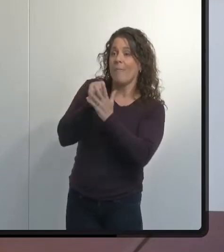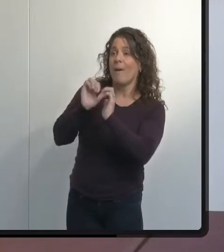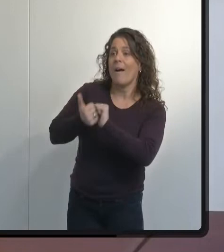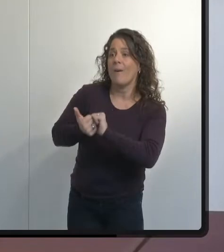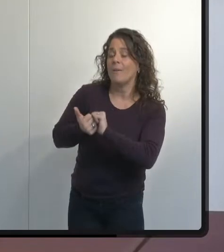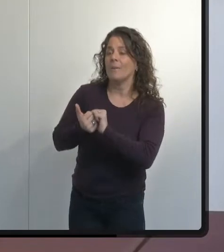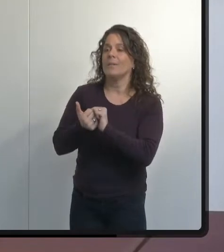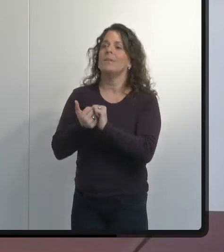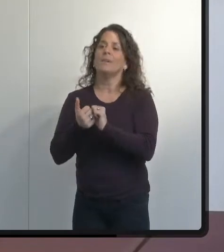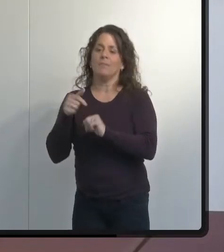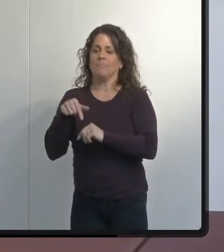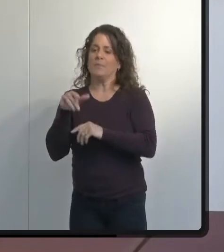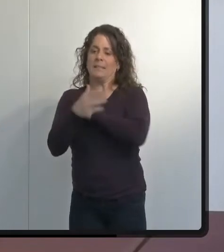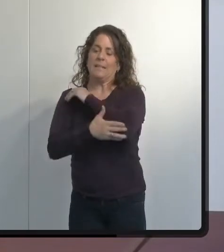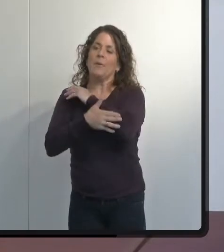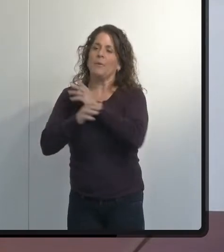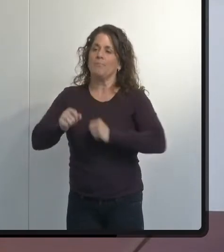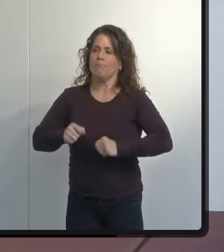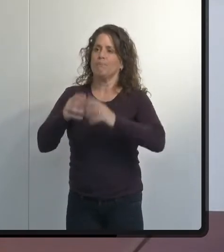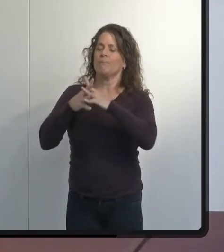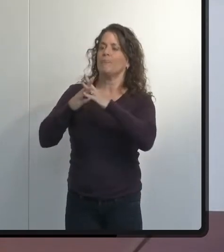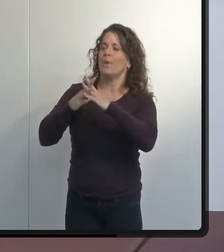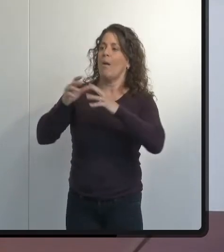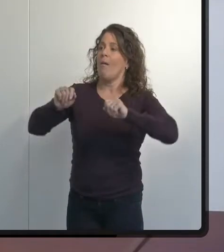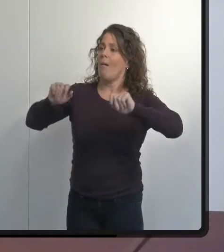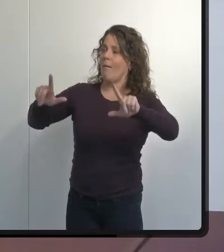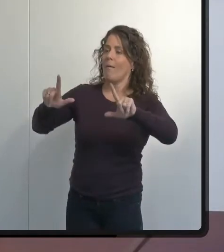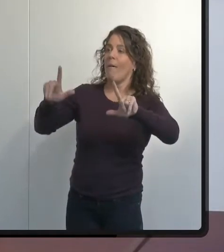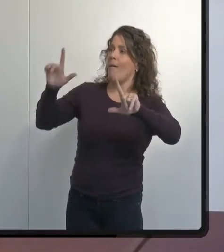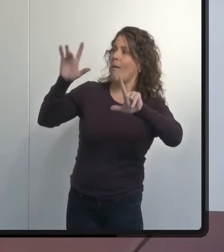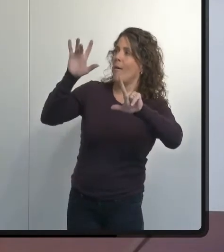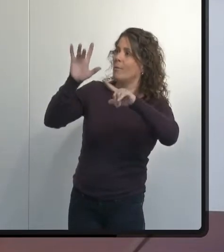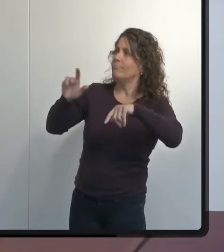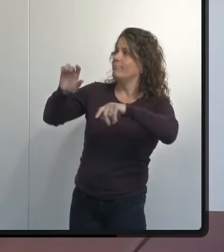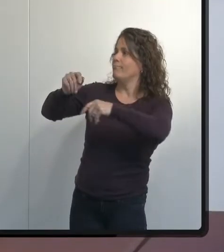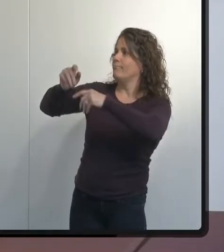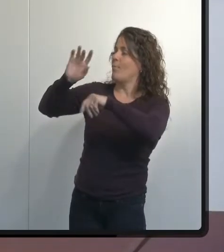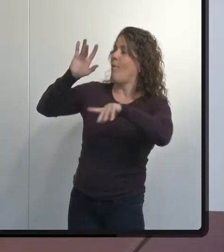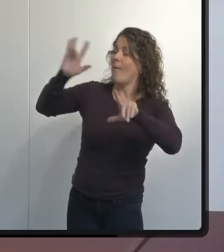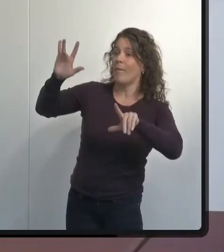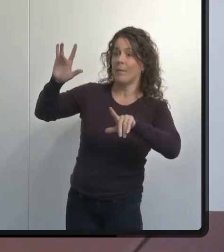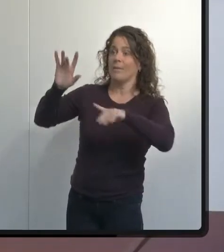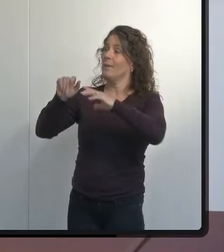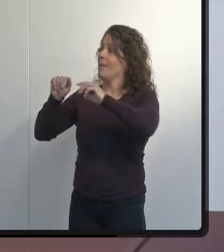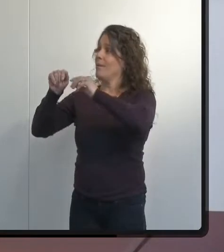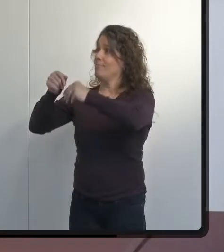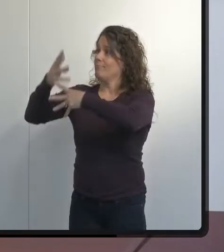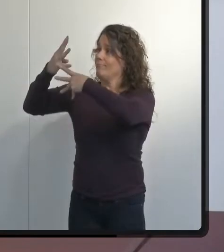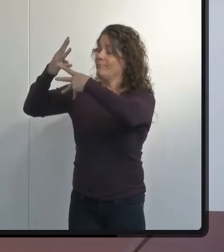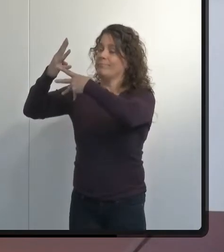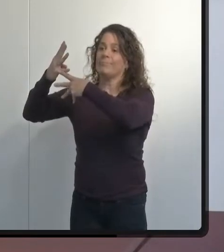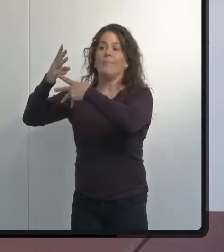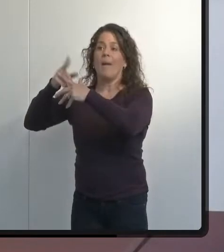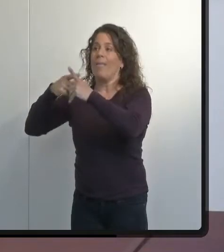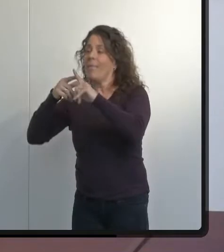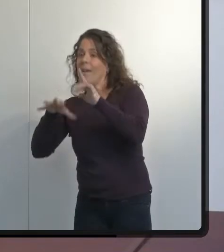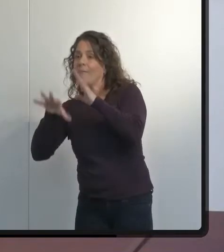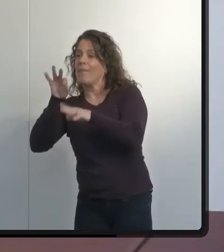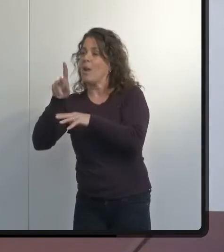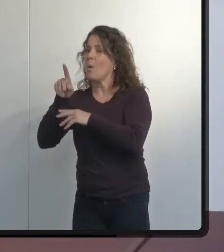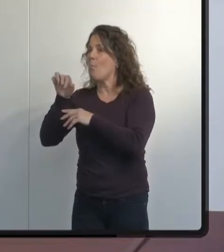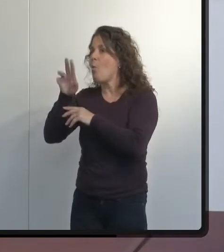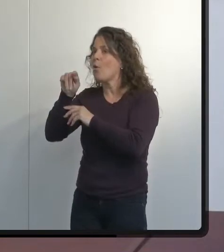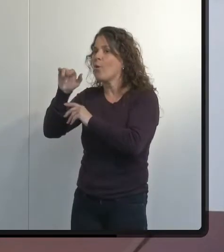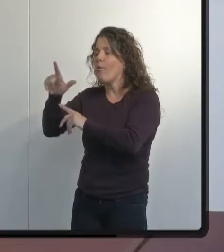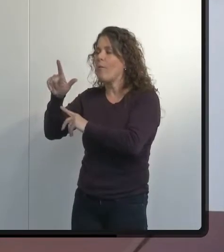online portal for volunteers to sign up to offer their time and skills to help out the many community organizations that are doing